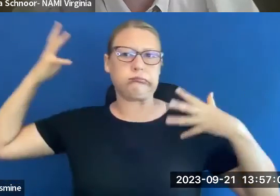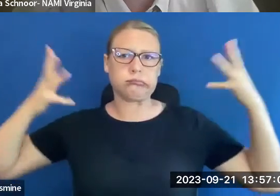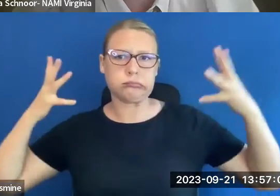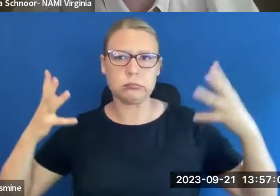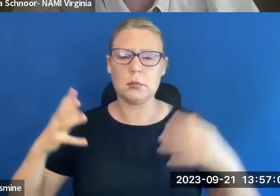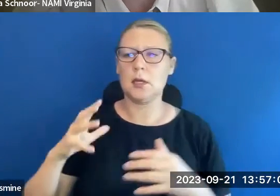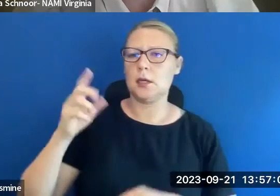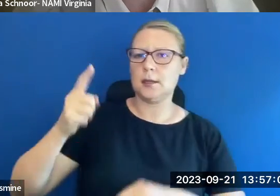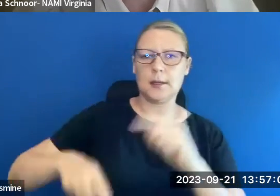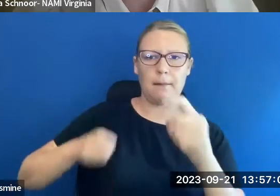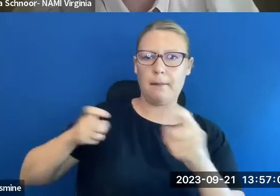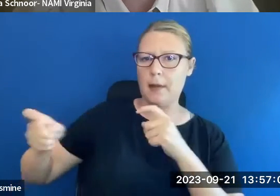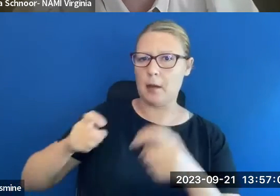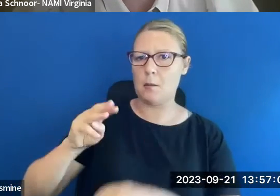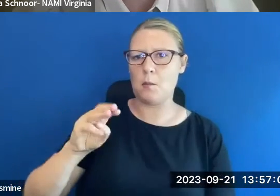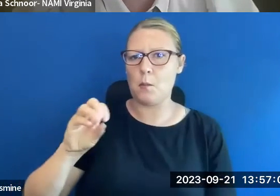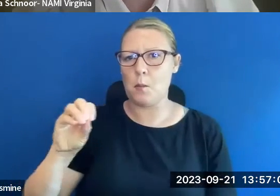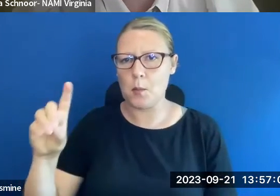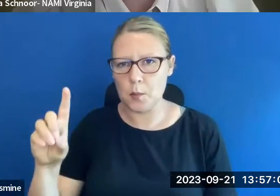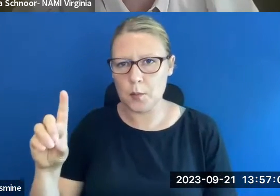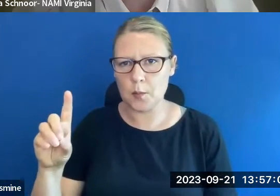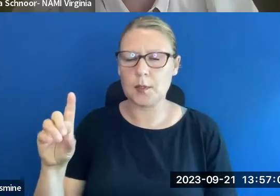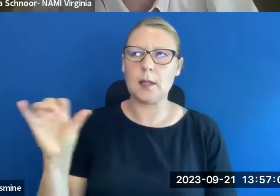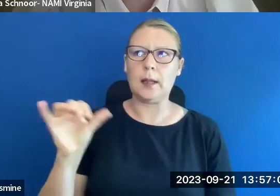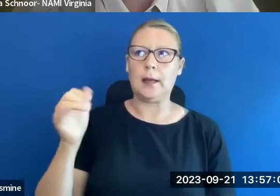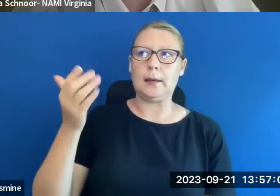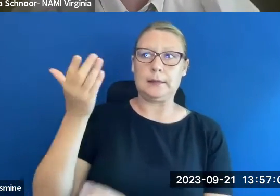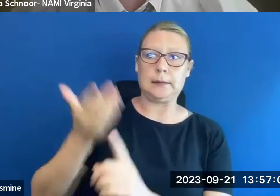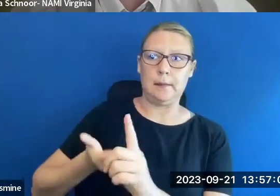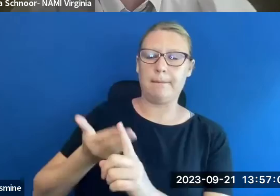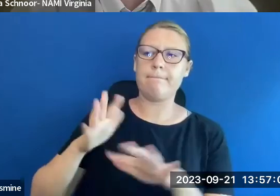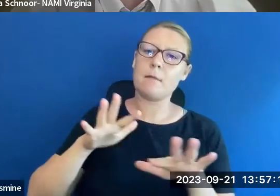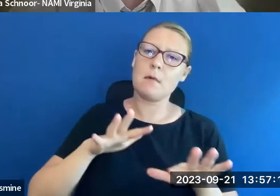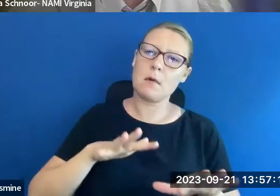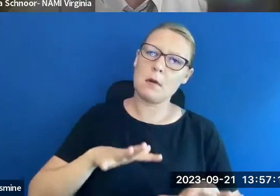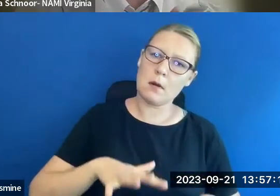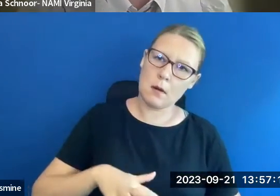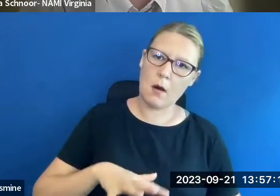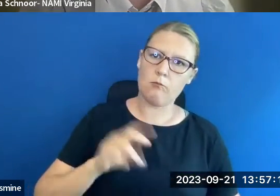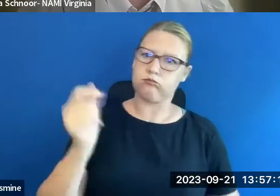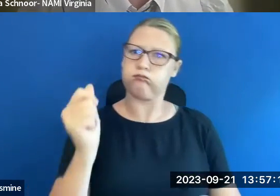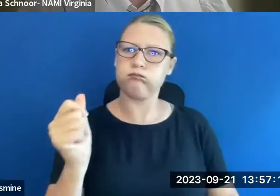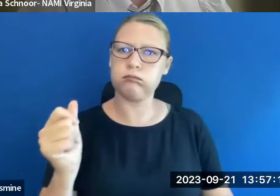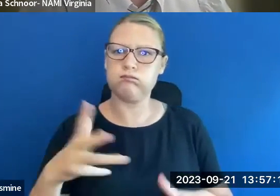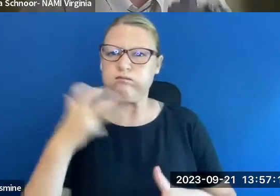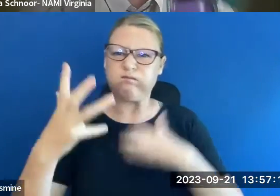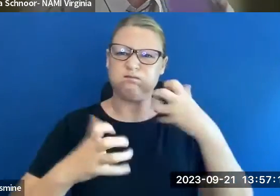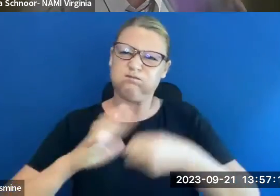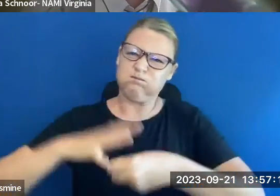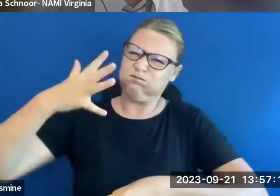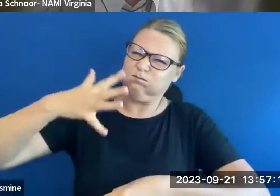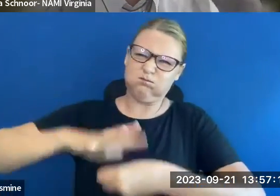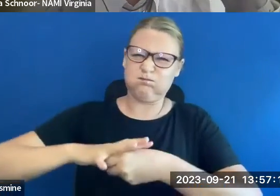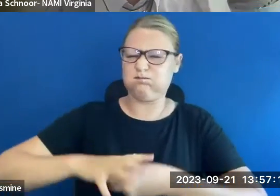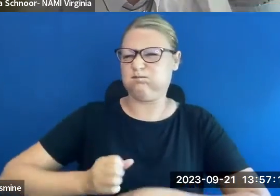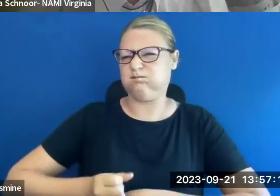their moods. So going from a very calm space to a very irritable or volatile